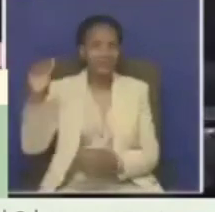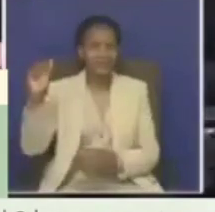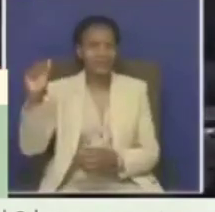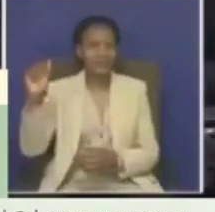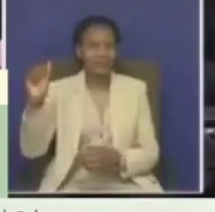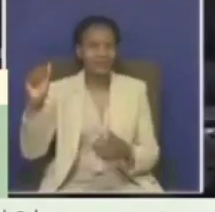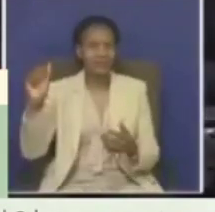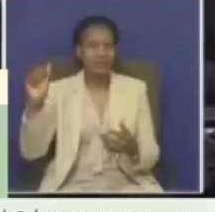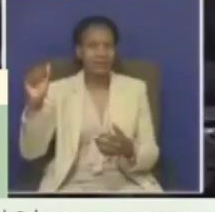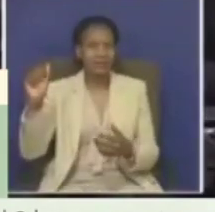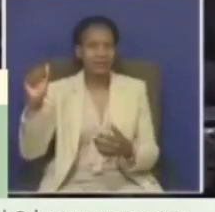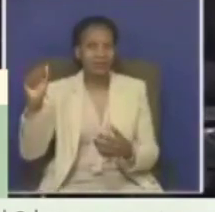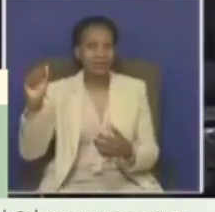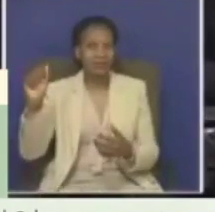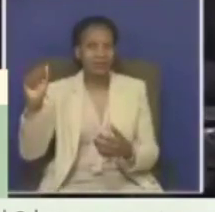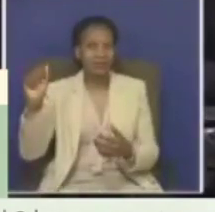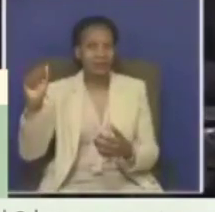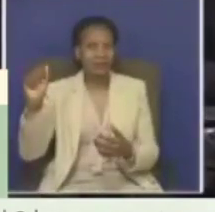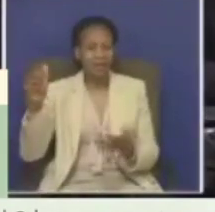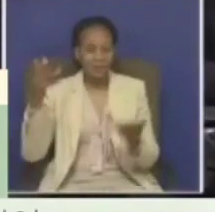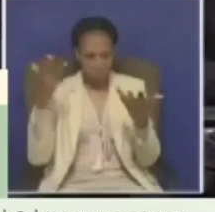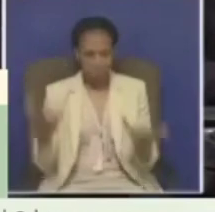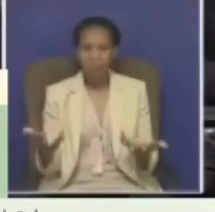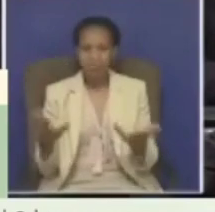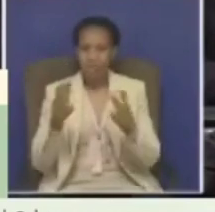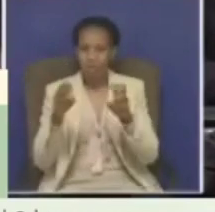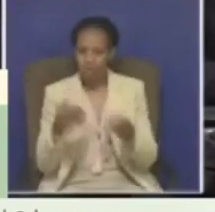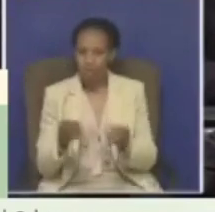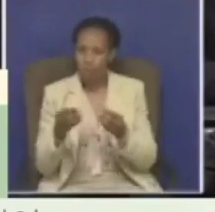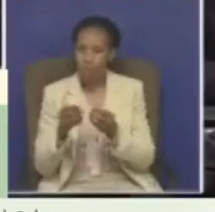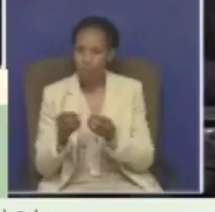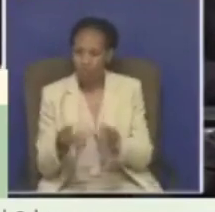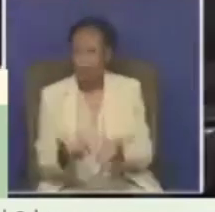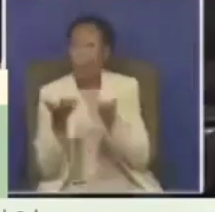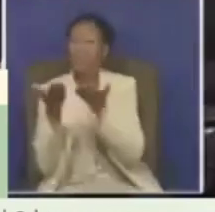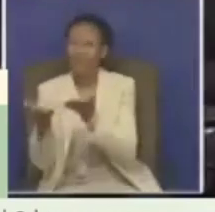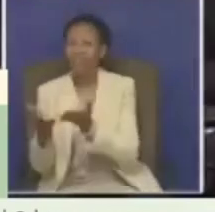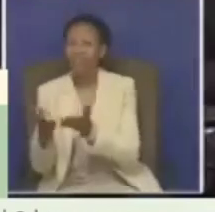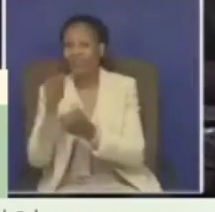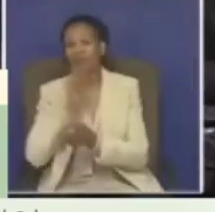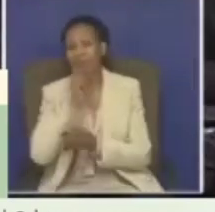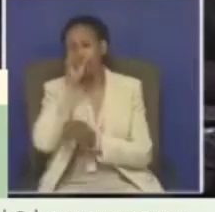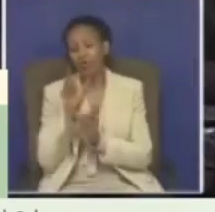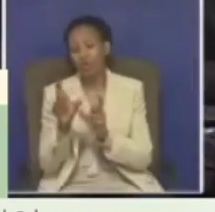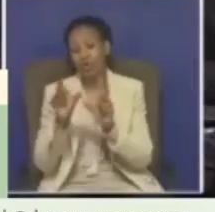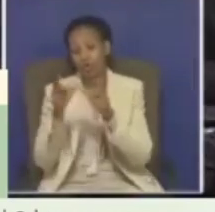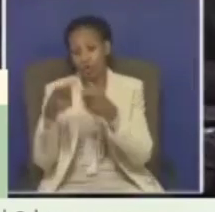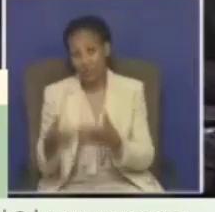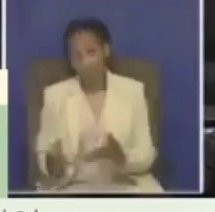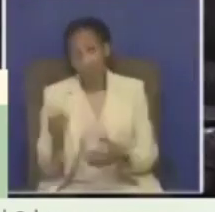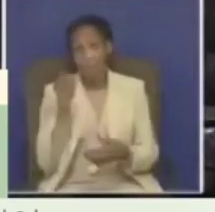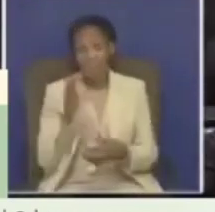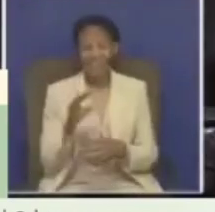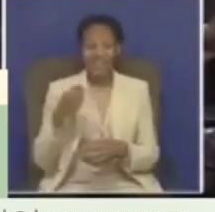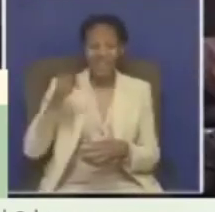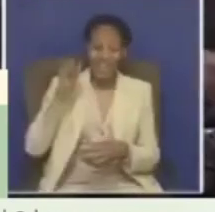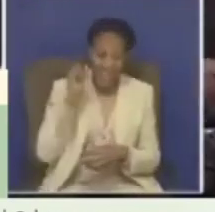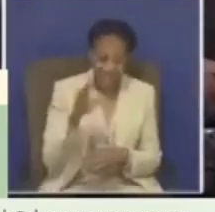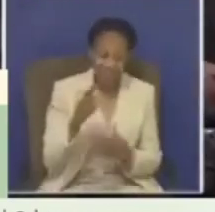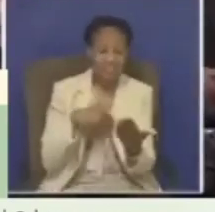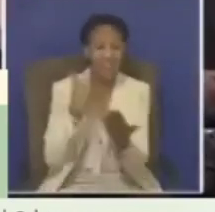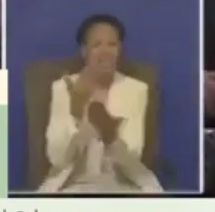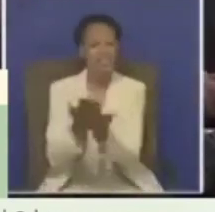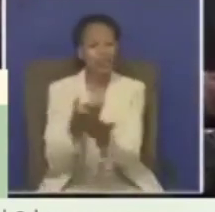it can be taken to the portfolio committee. But with all due respect, to allow the amendment now changes the substance of